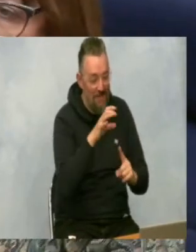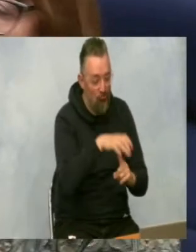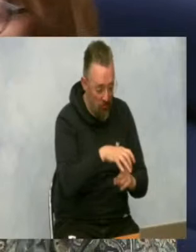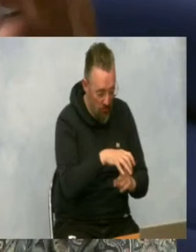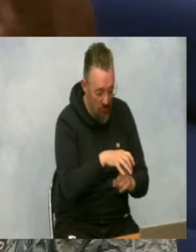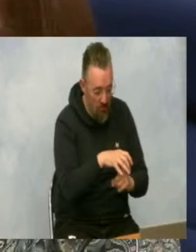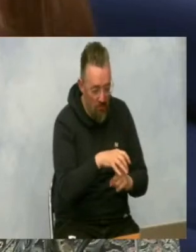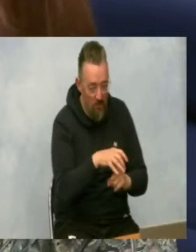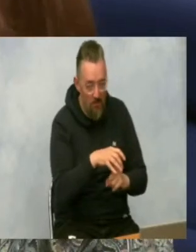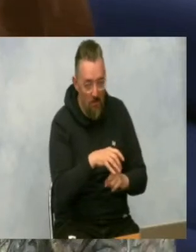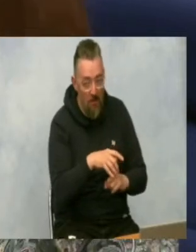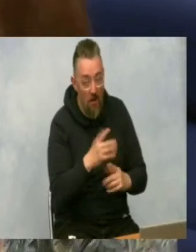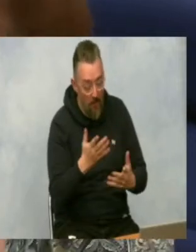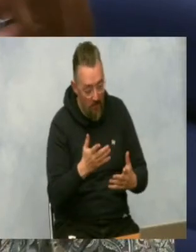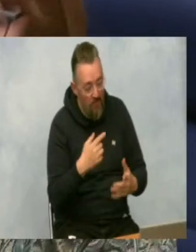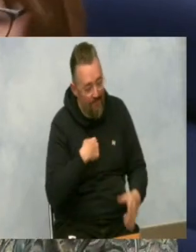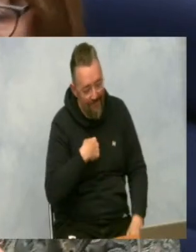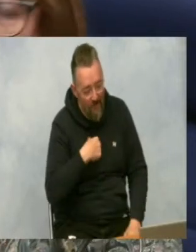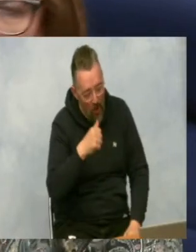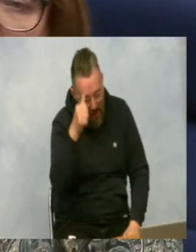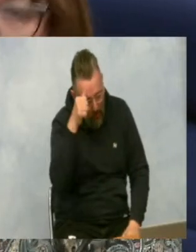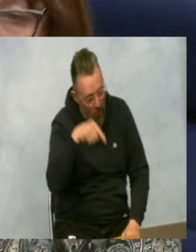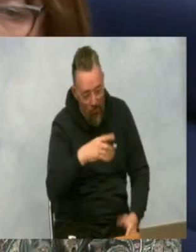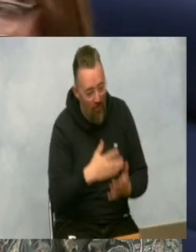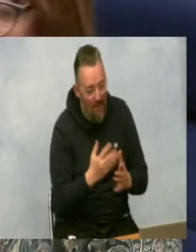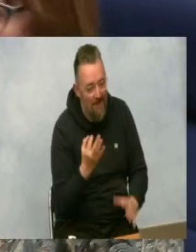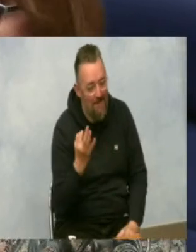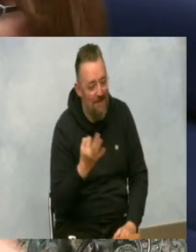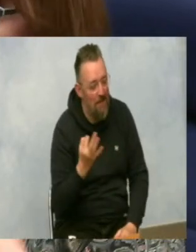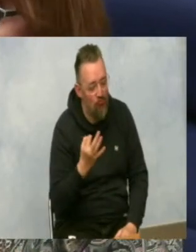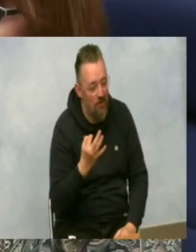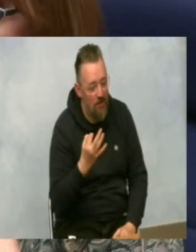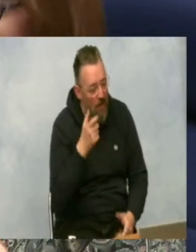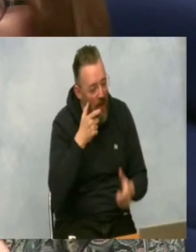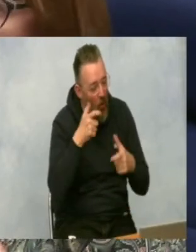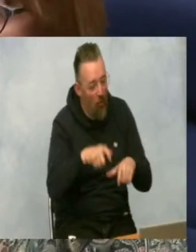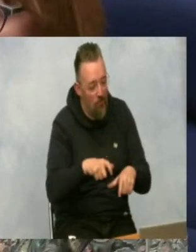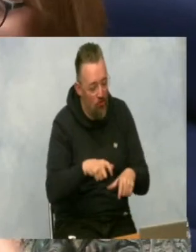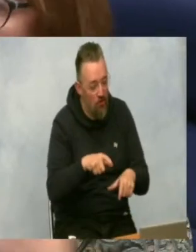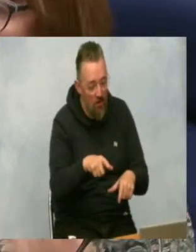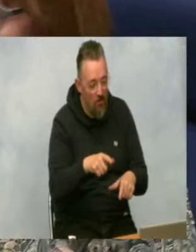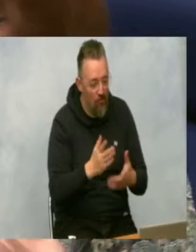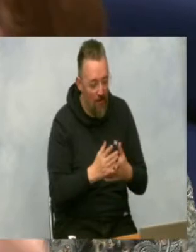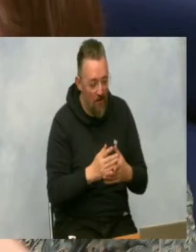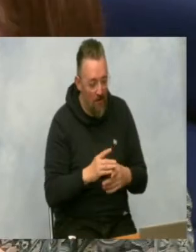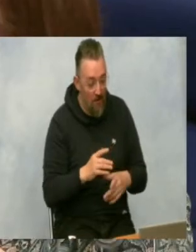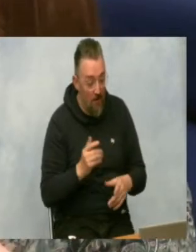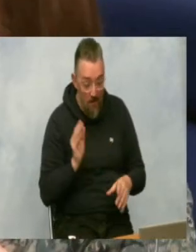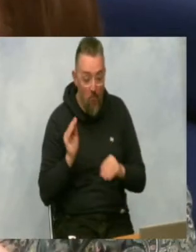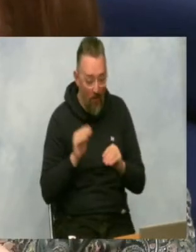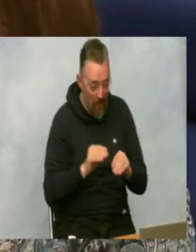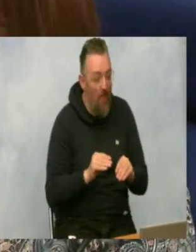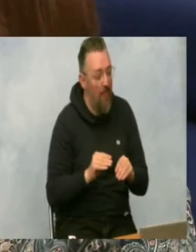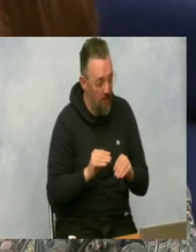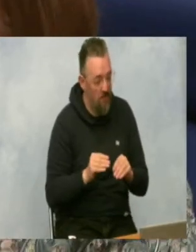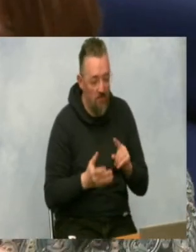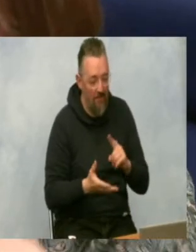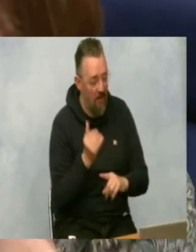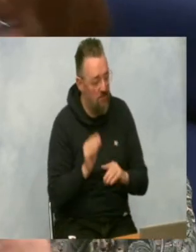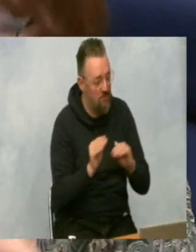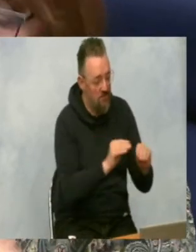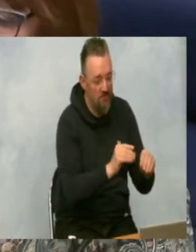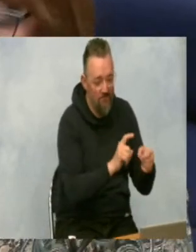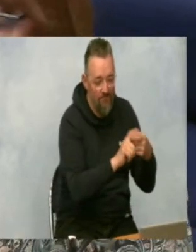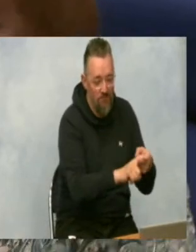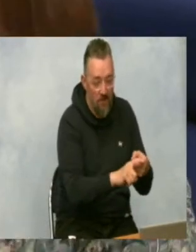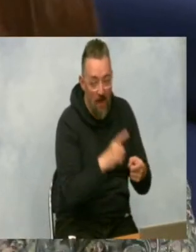facility. But I do appreciate that this is only temporary accommodation and that it's a stopgap for people and they'll be moved on. And I